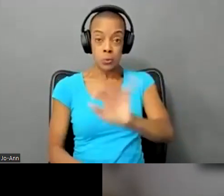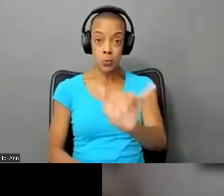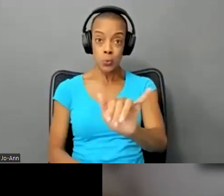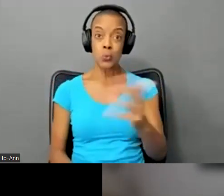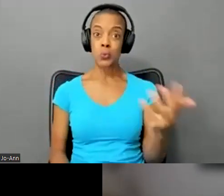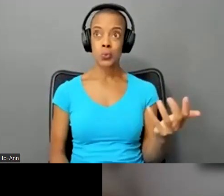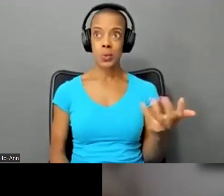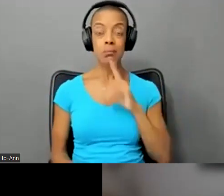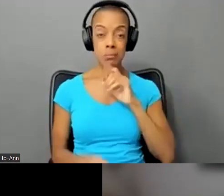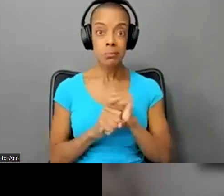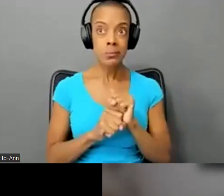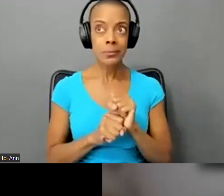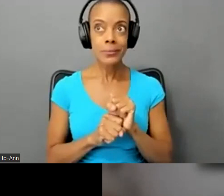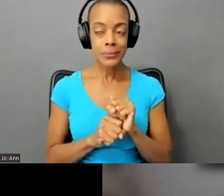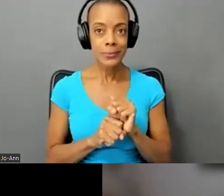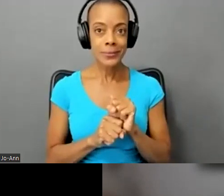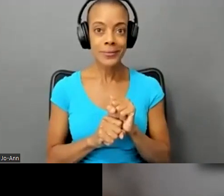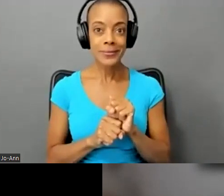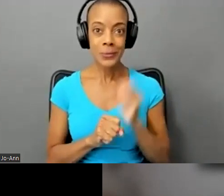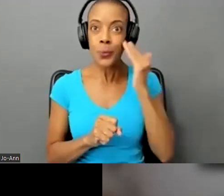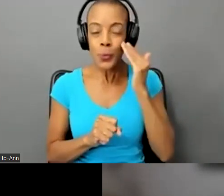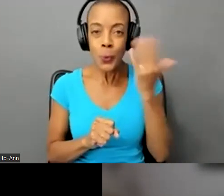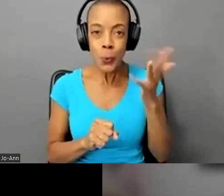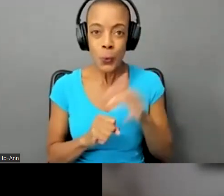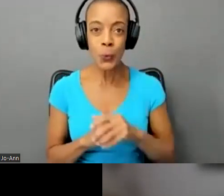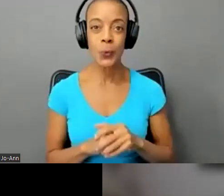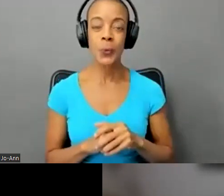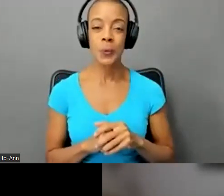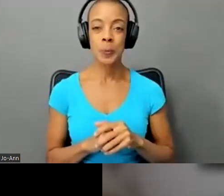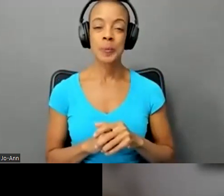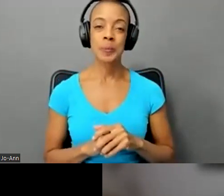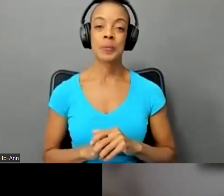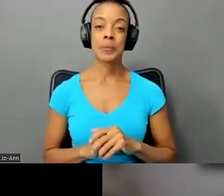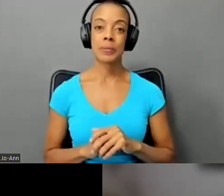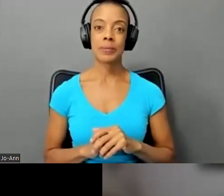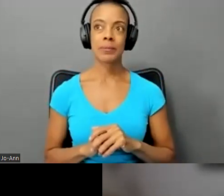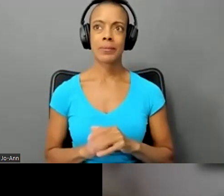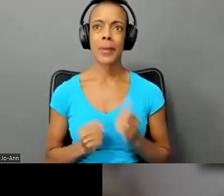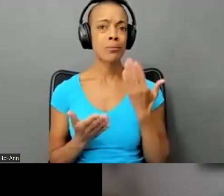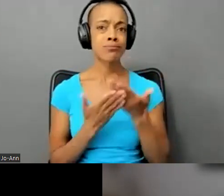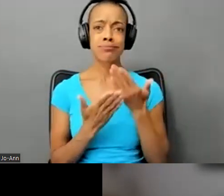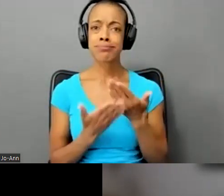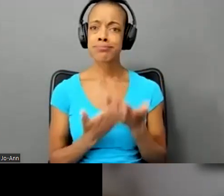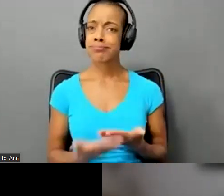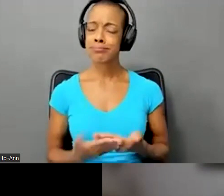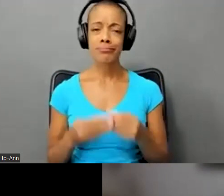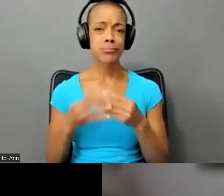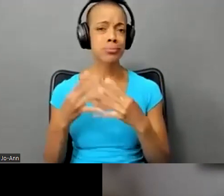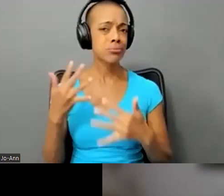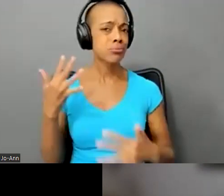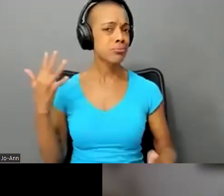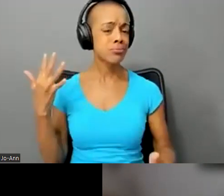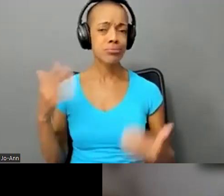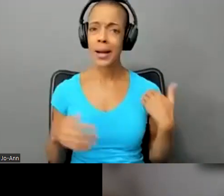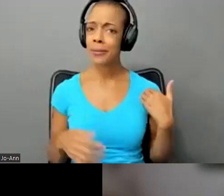truth now, and we know it. You know, there's been lots of evidence now, you know,